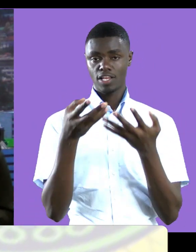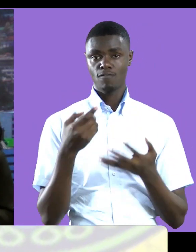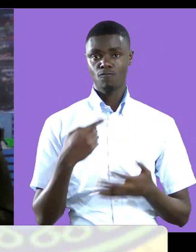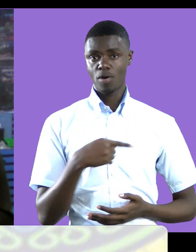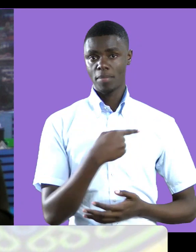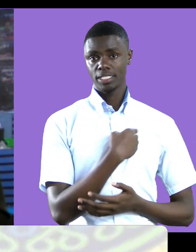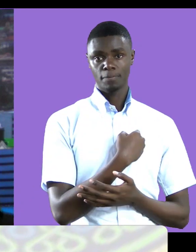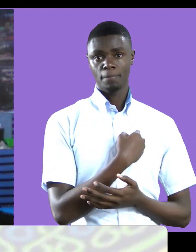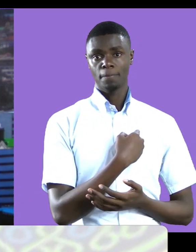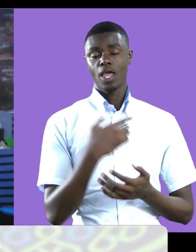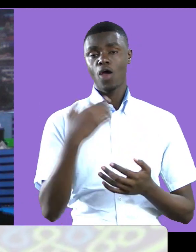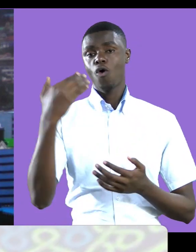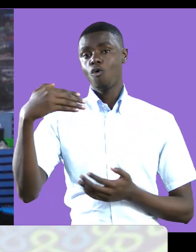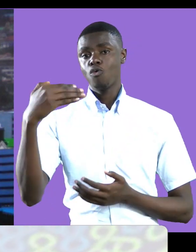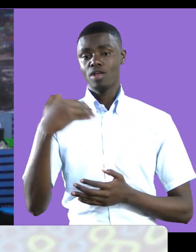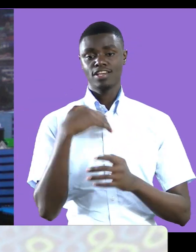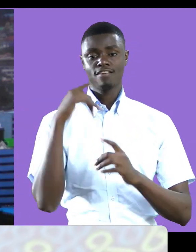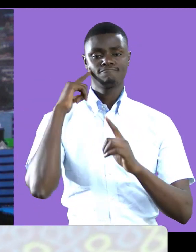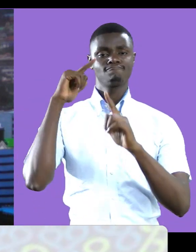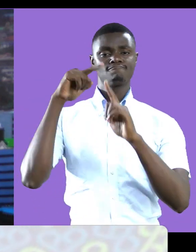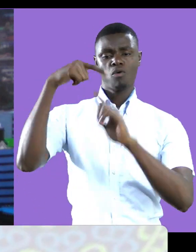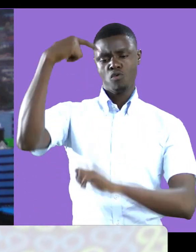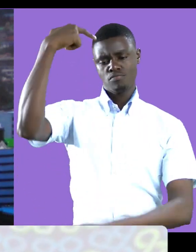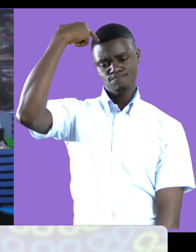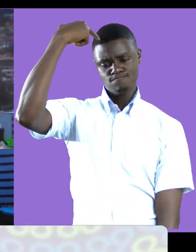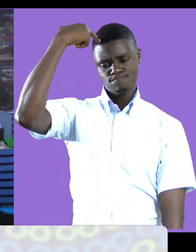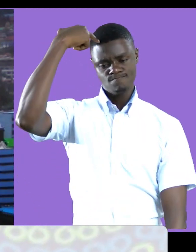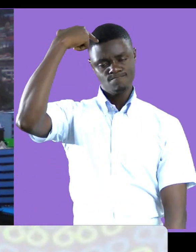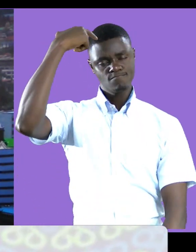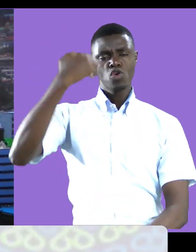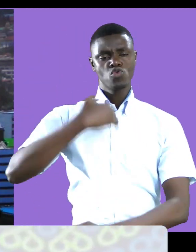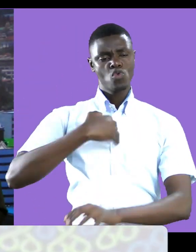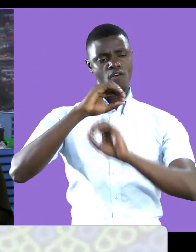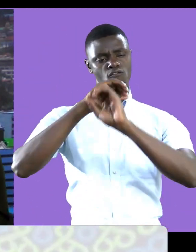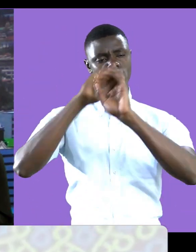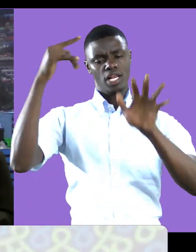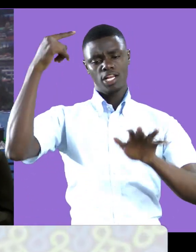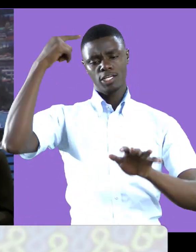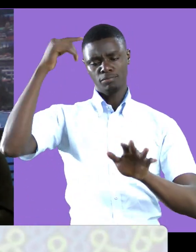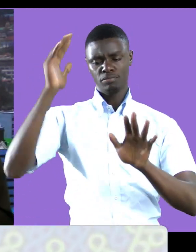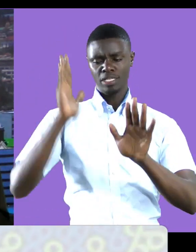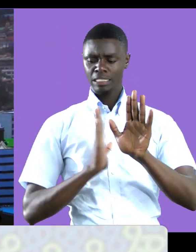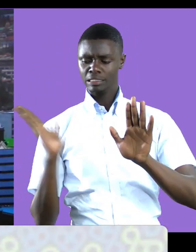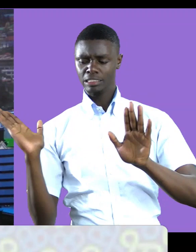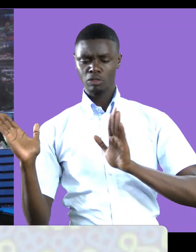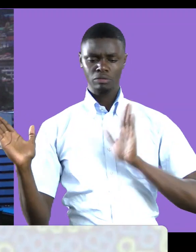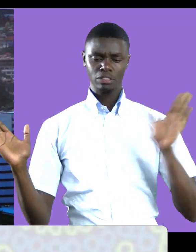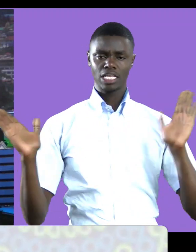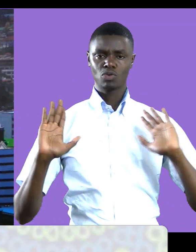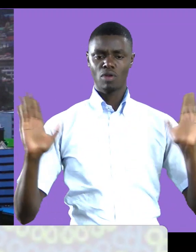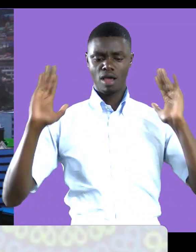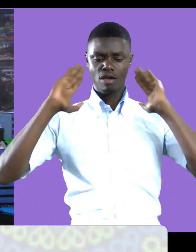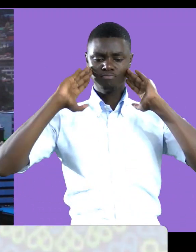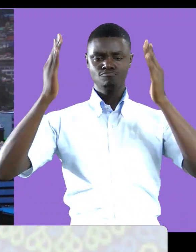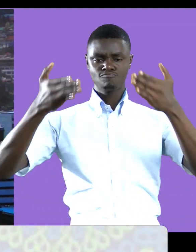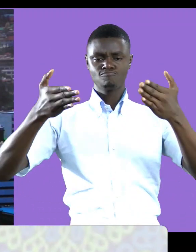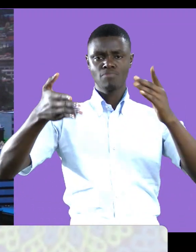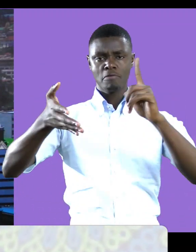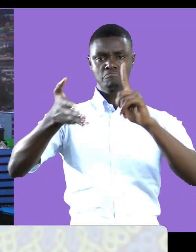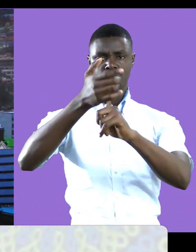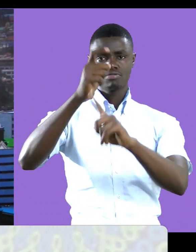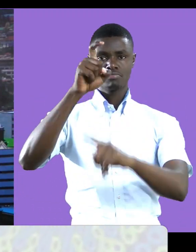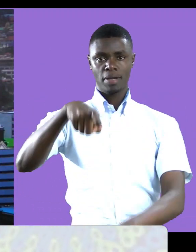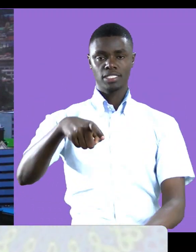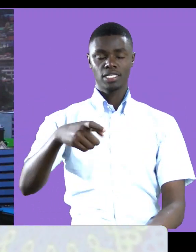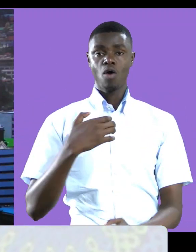you always have a goal in mind. You set a clear path, no distractions whatsoever. See, really have a